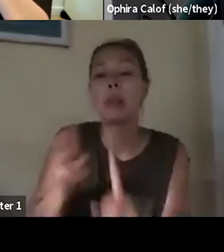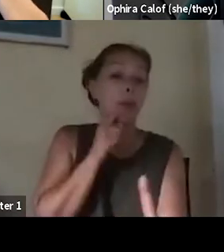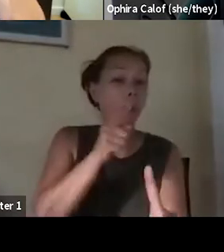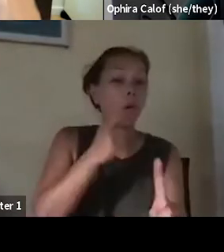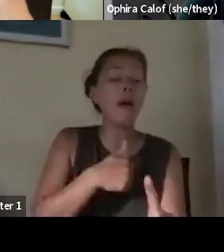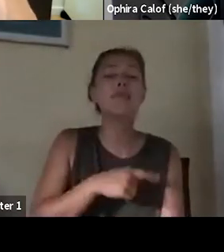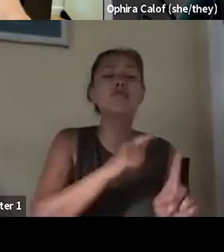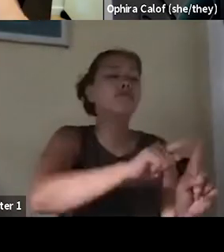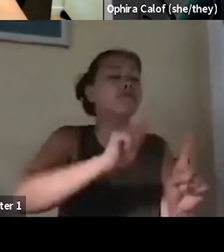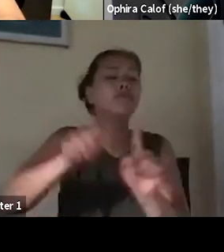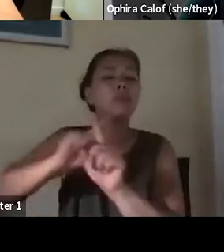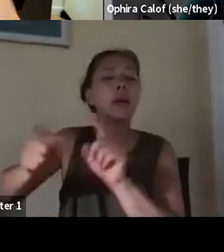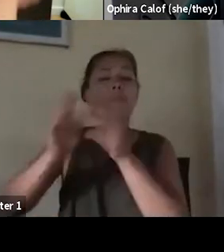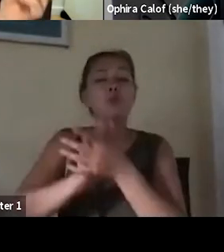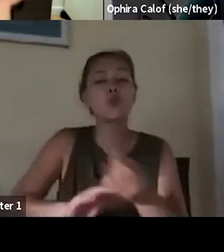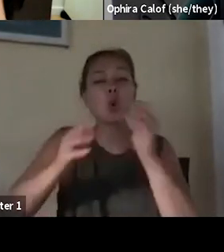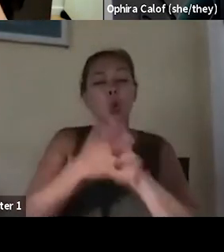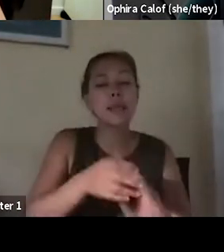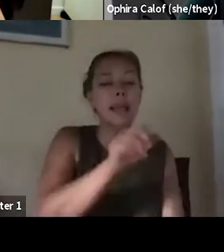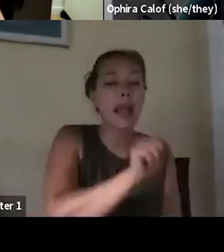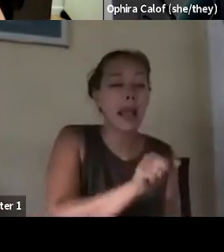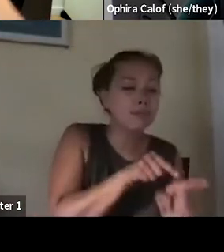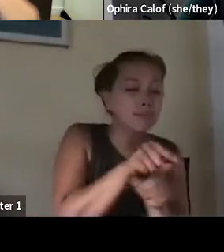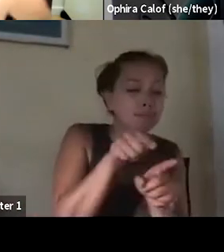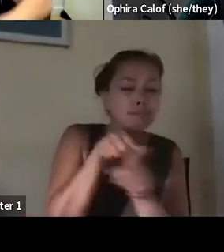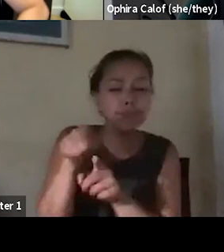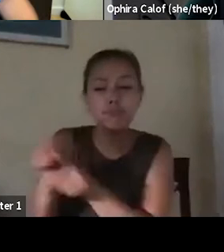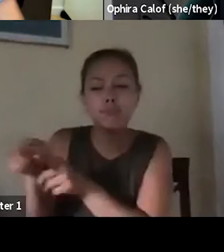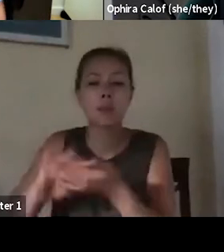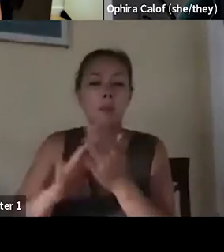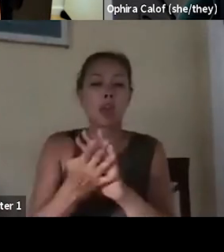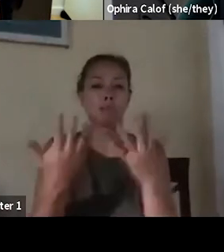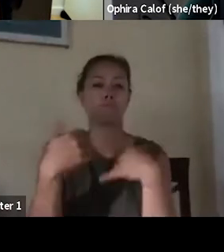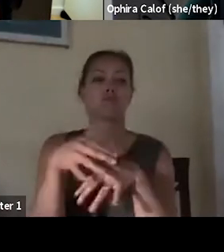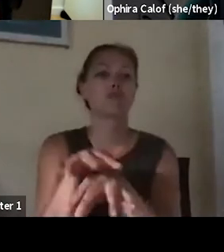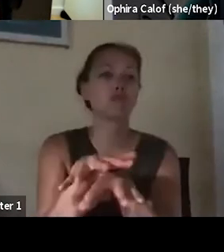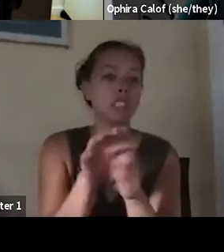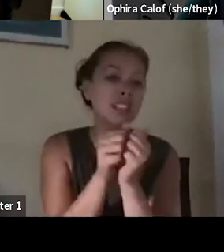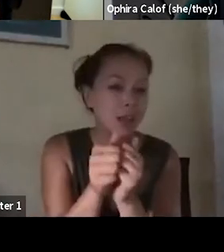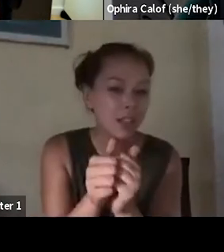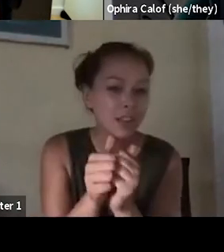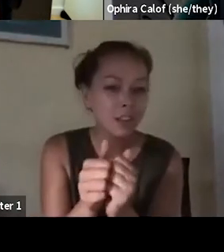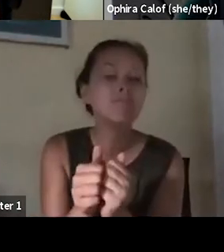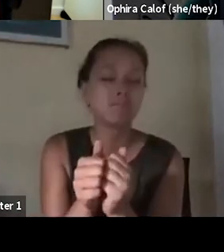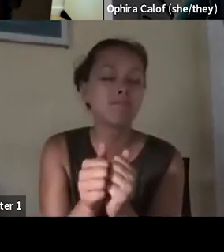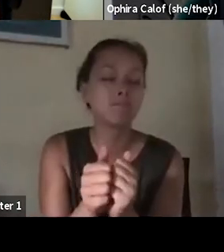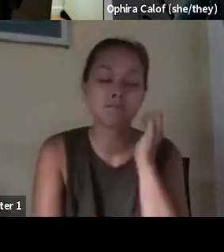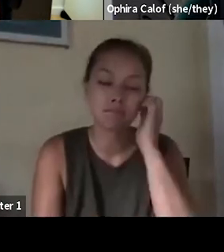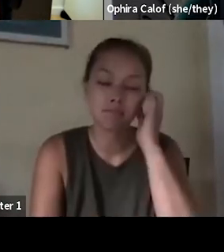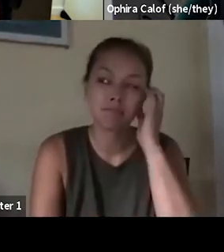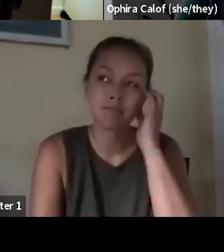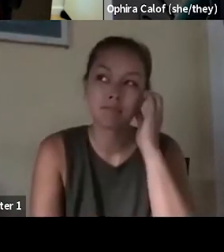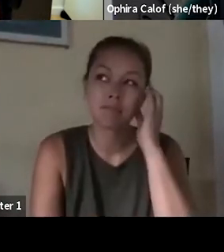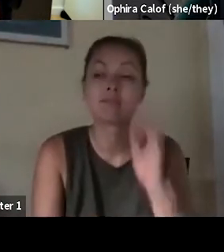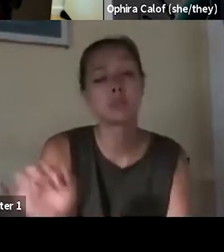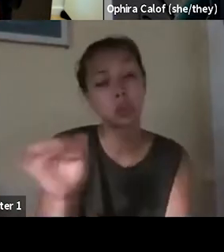various storylines, the story A, B, and C through the series. I think what's also clever about The Bravest Knight is that